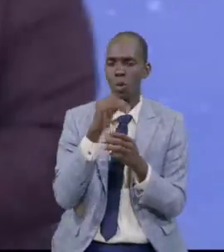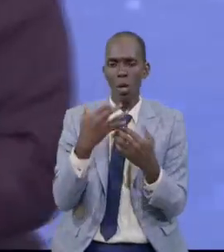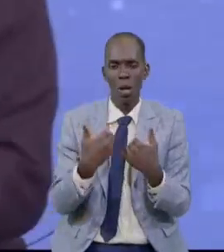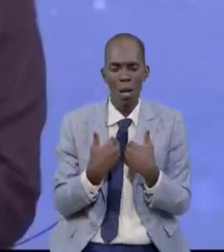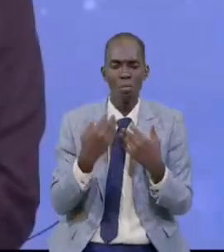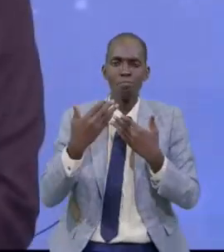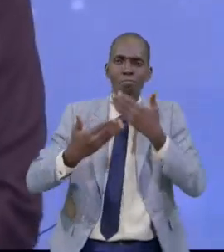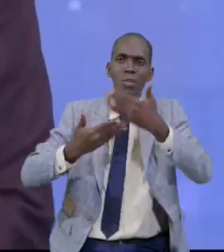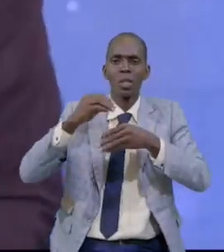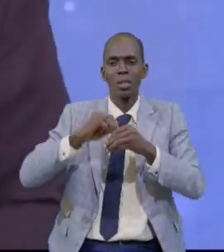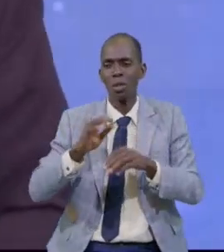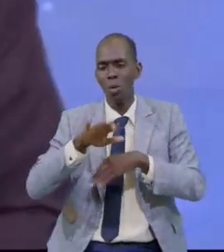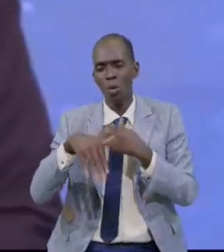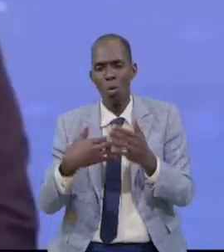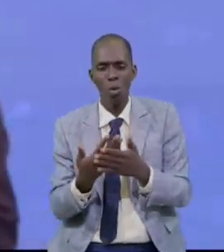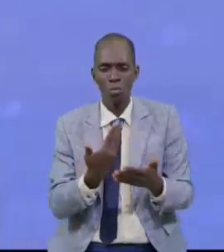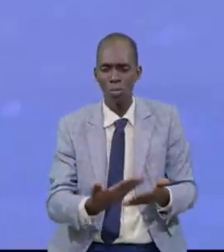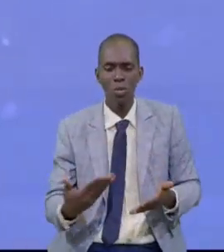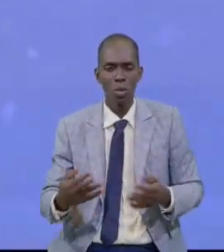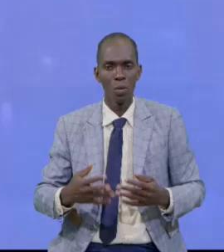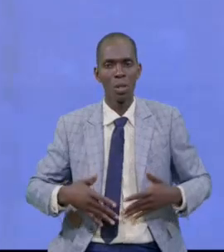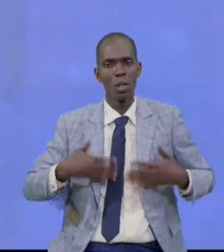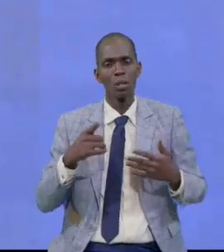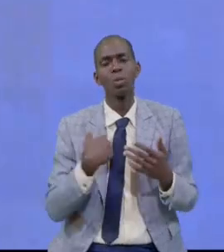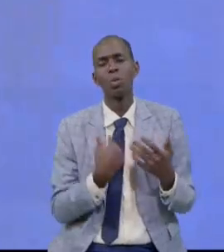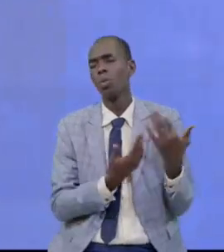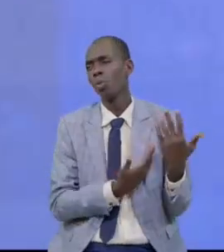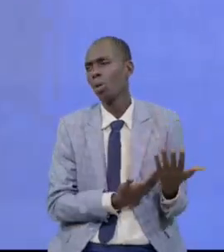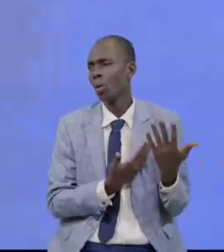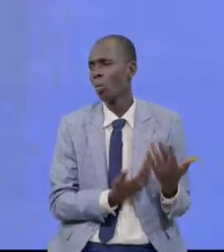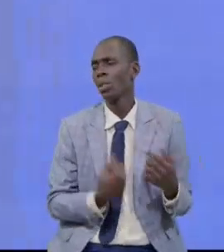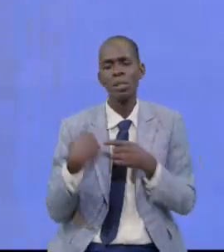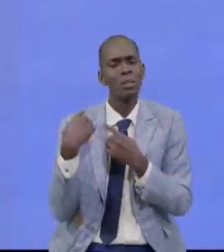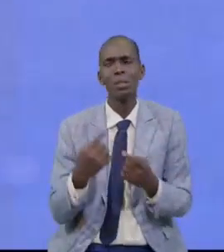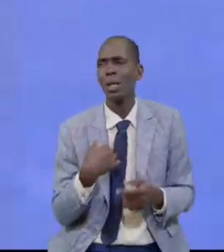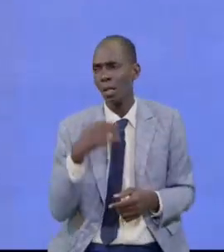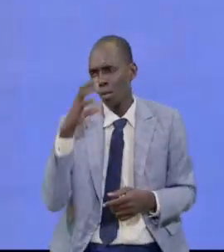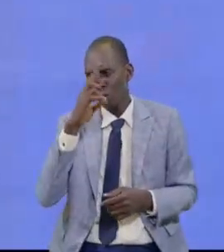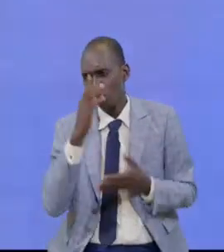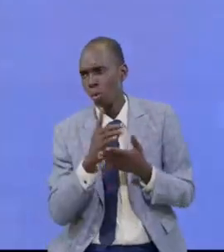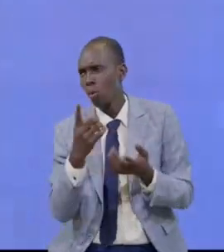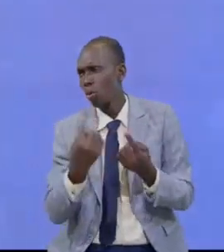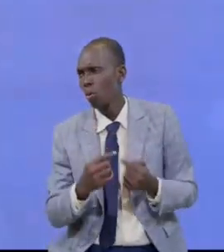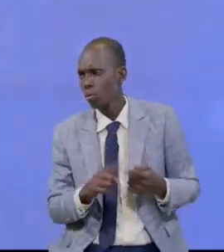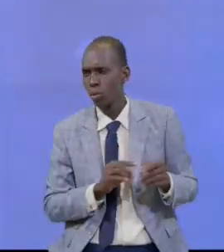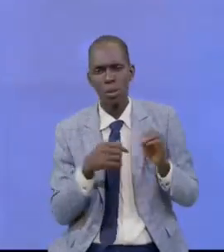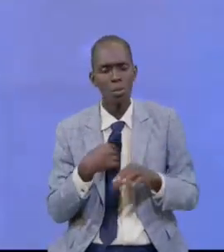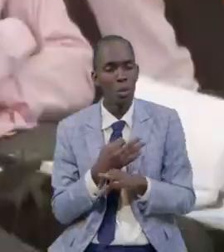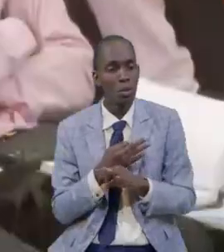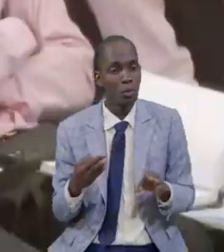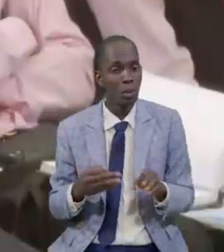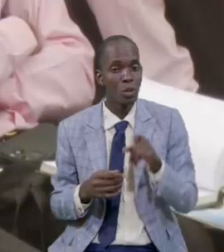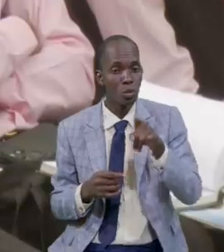you open your mouth, come, somebody come and loose me, somebody come and set me free. You're free by your own faith today